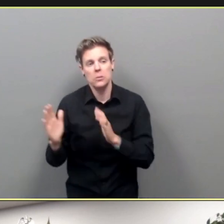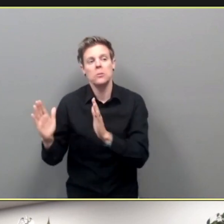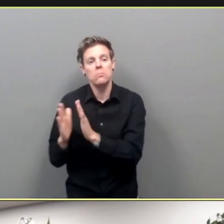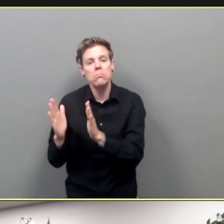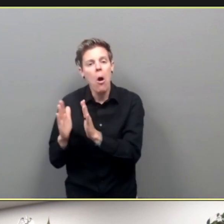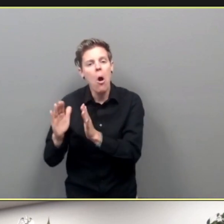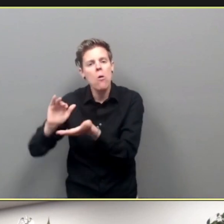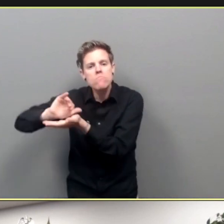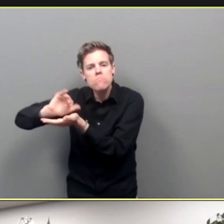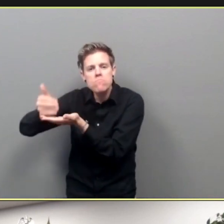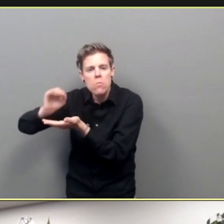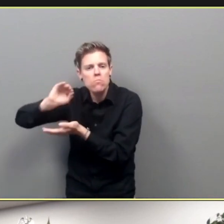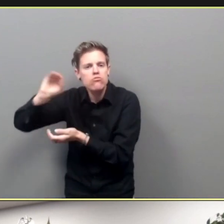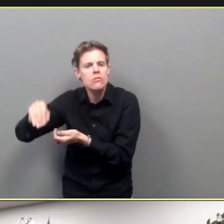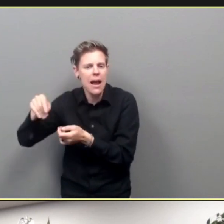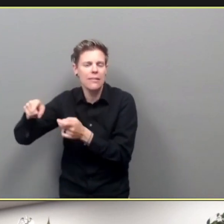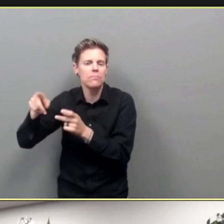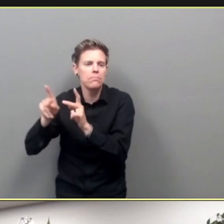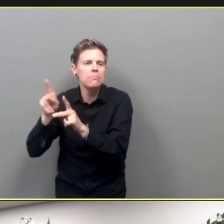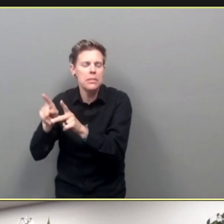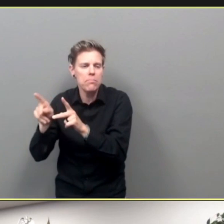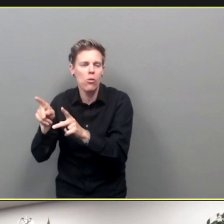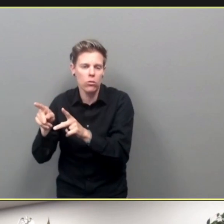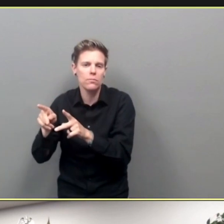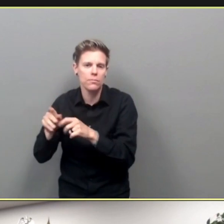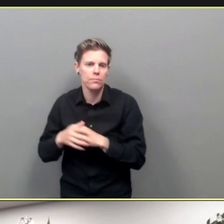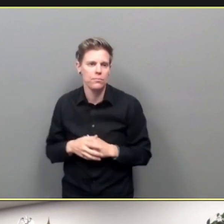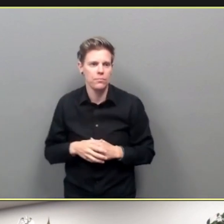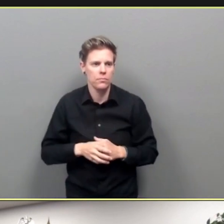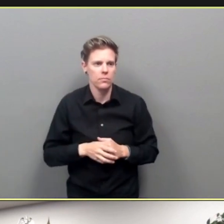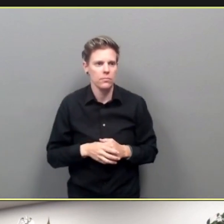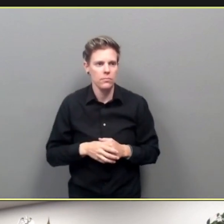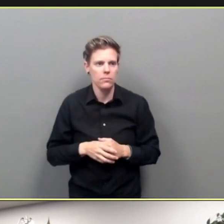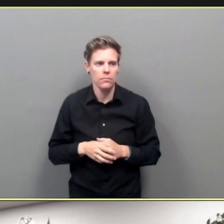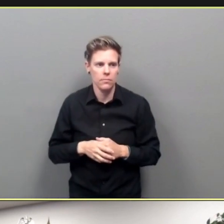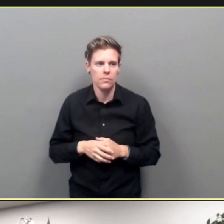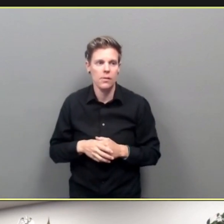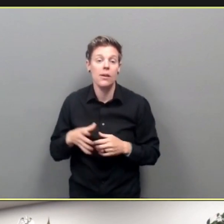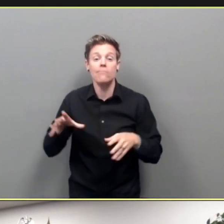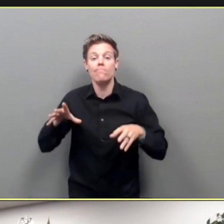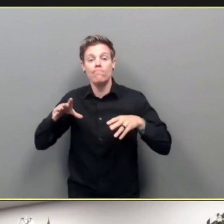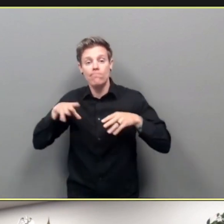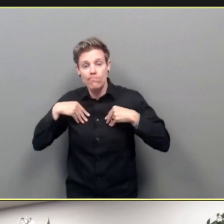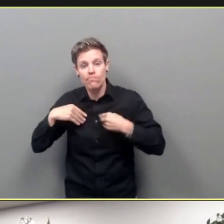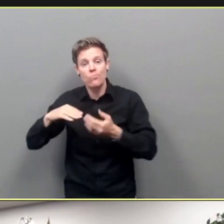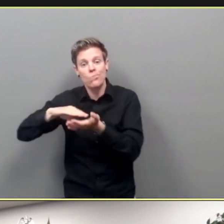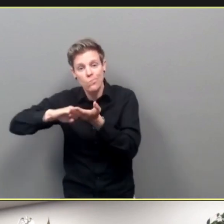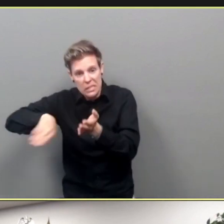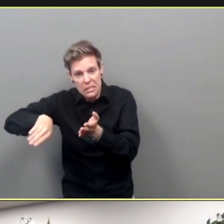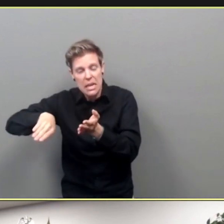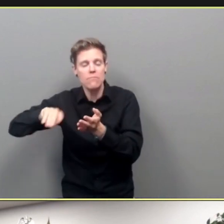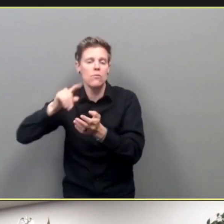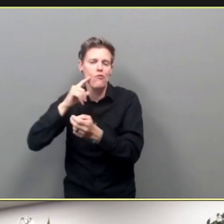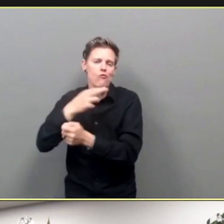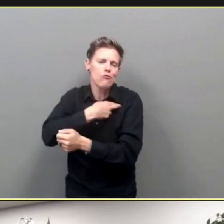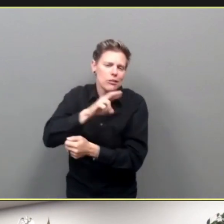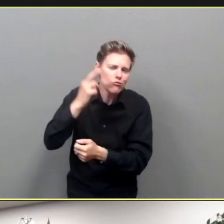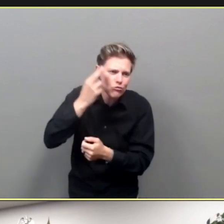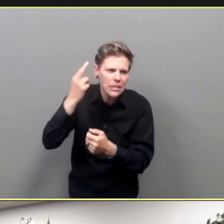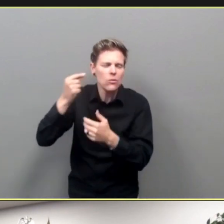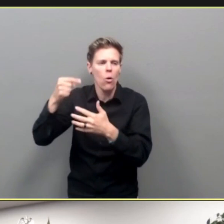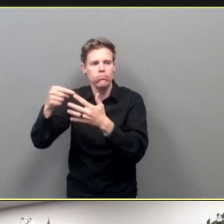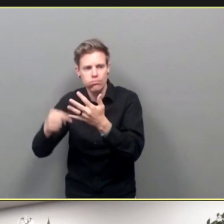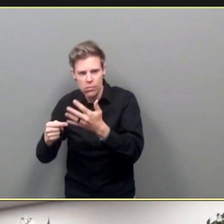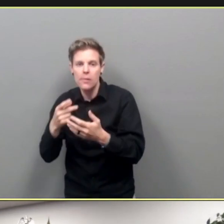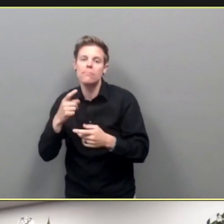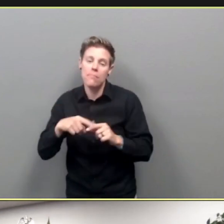really taking an exemption, and all of those people are in facilities right now where the vaccine is actually required without an